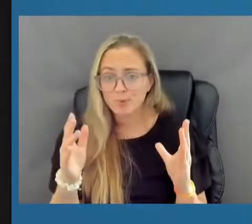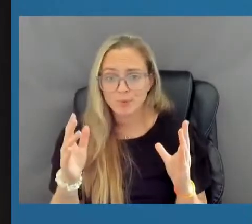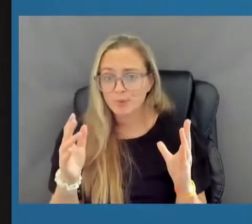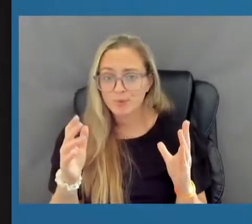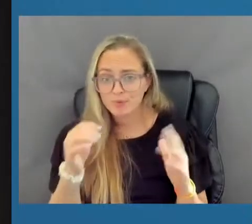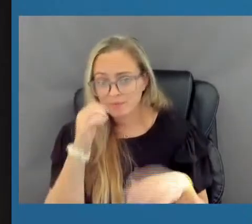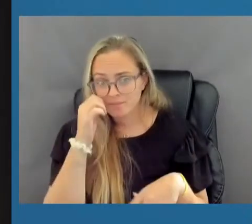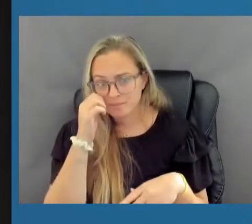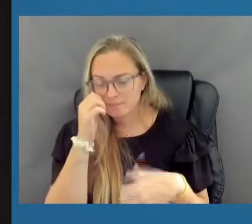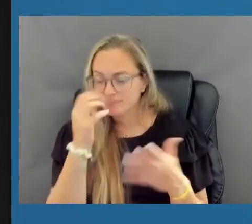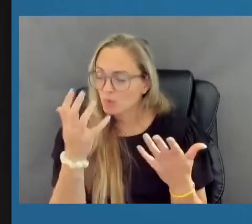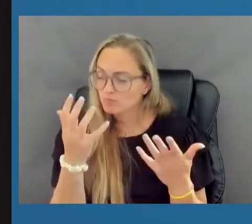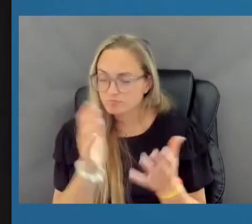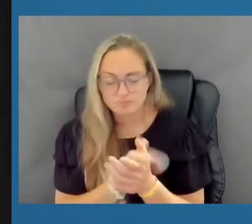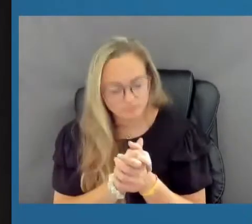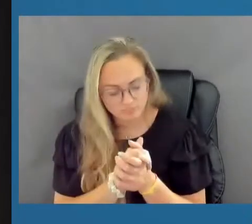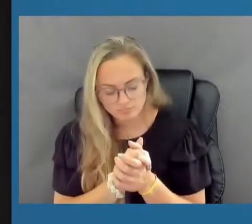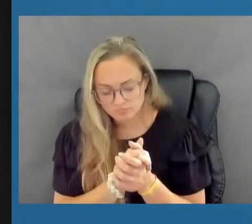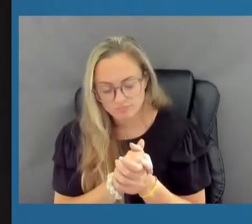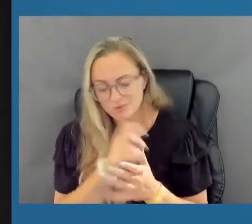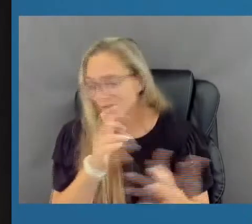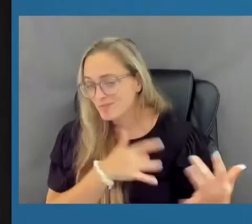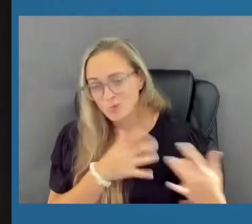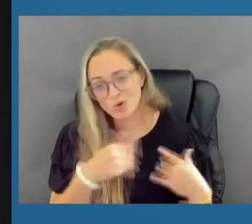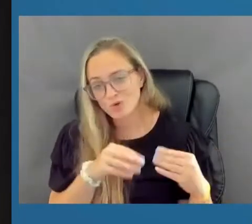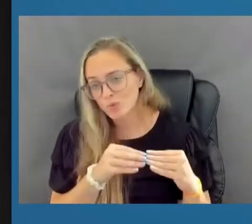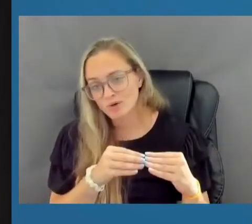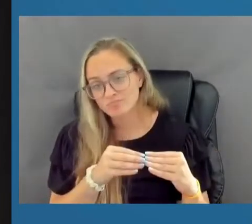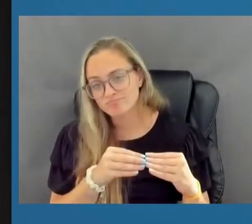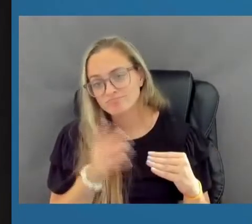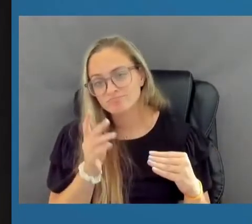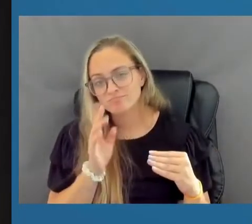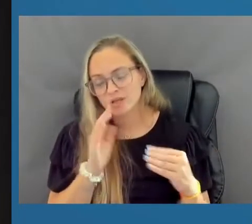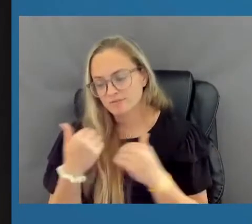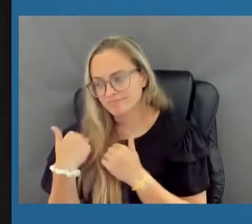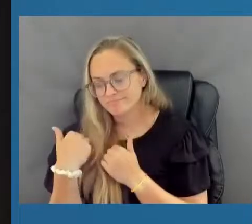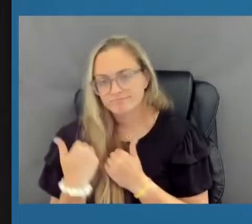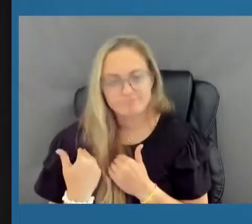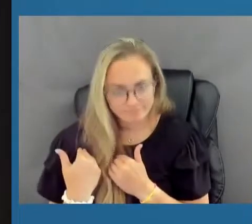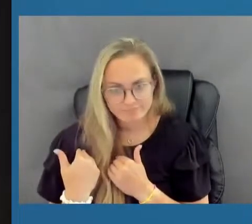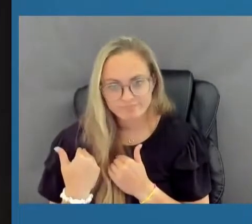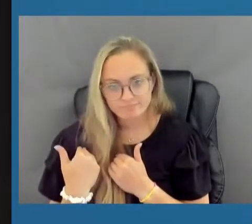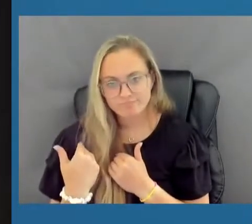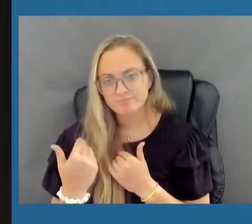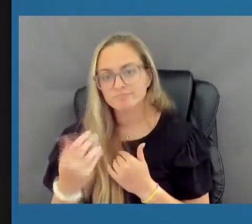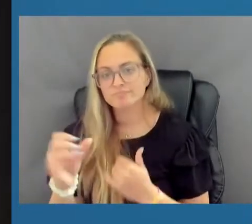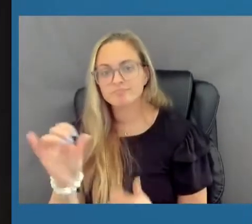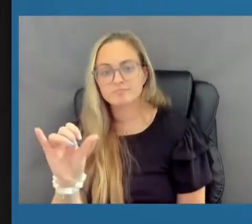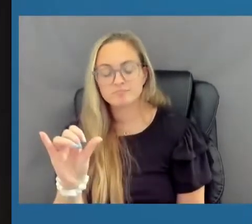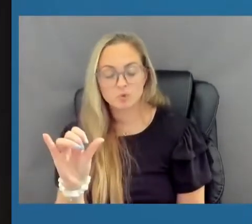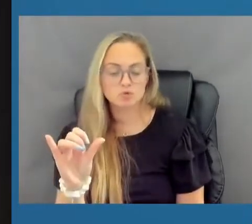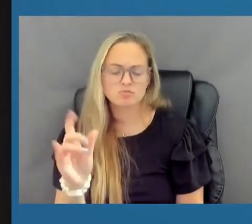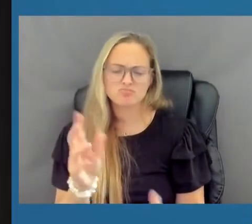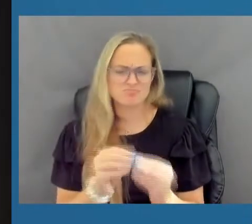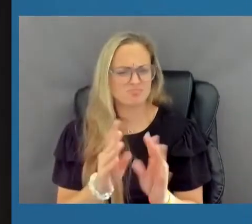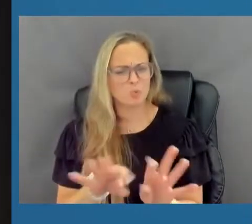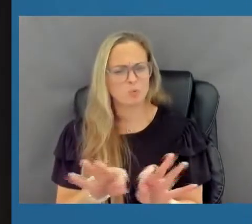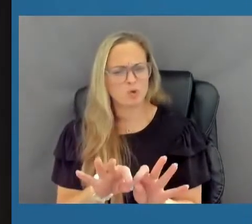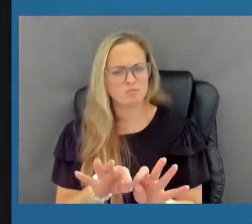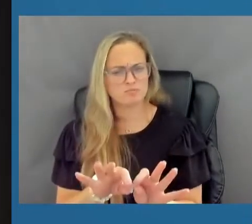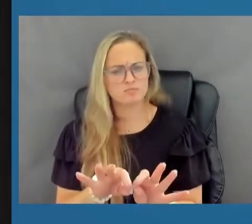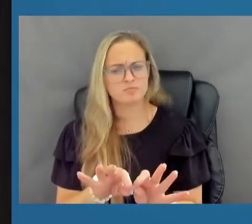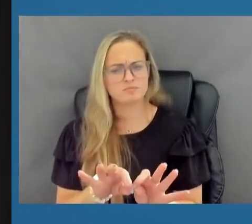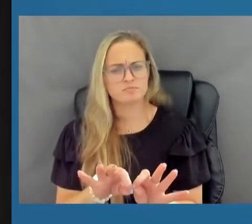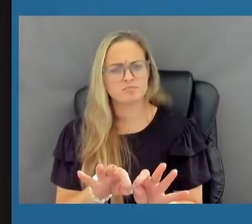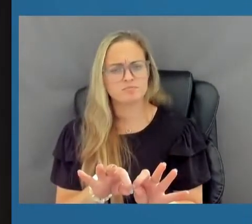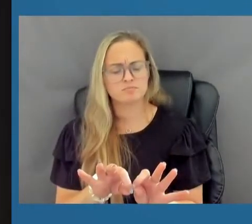You know, you don't have to worry about that anymore because we took that burden off you, but it also does something that is even more important to me. It